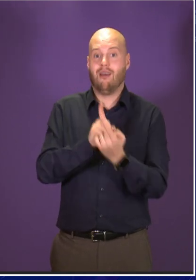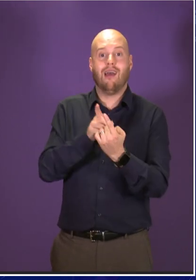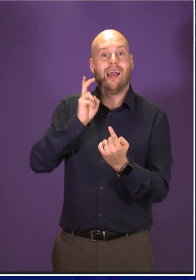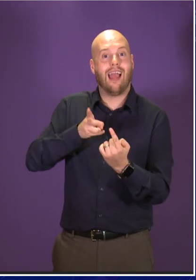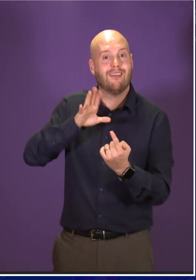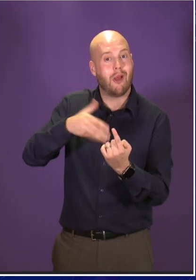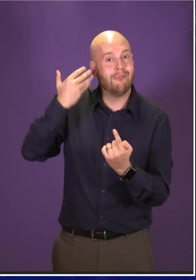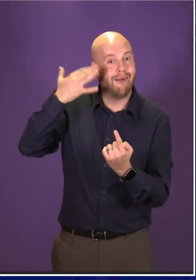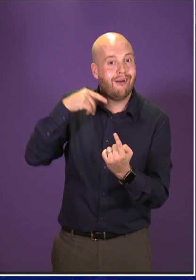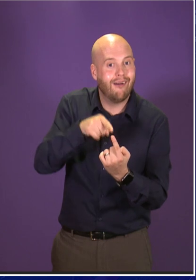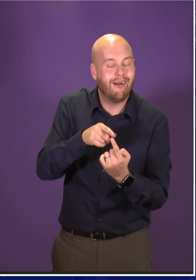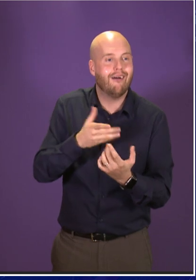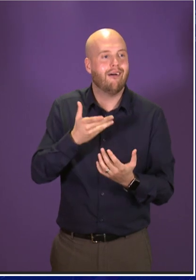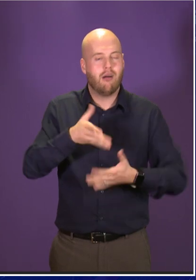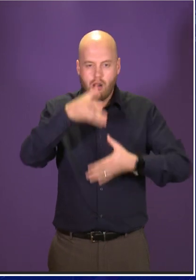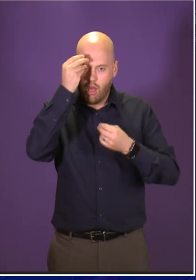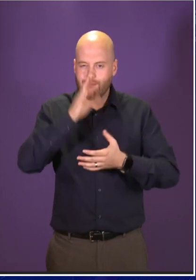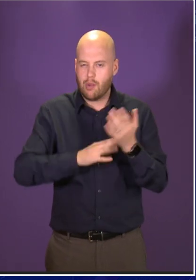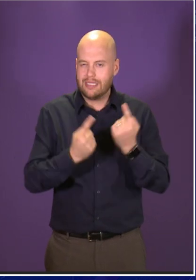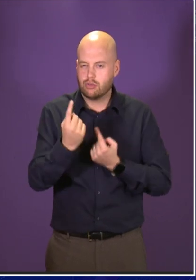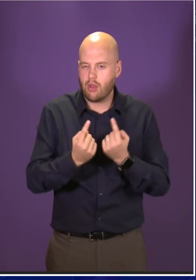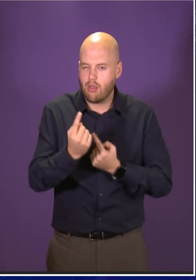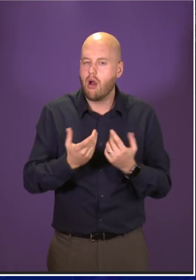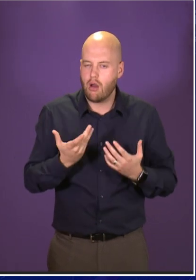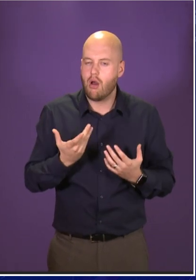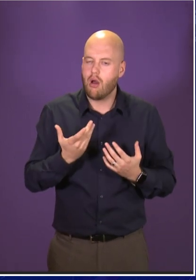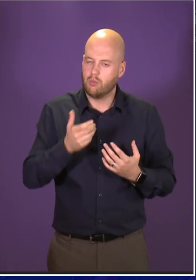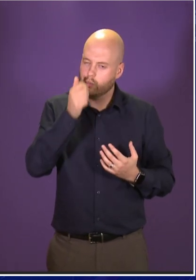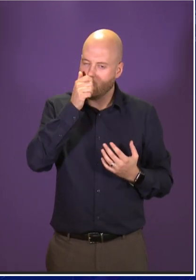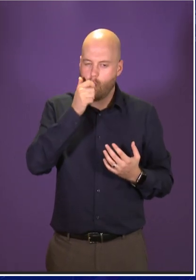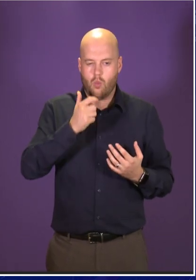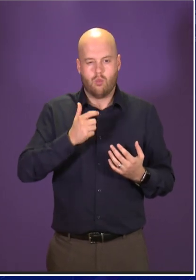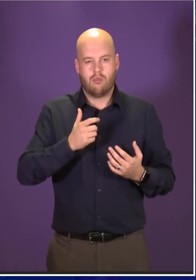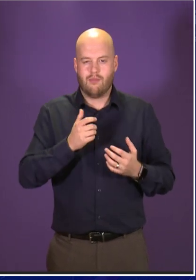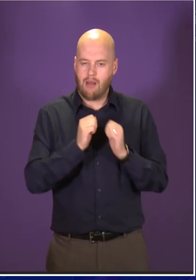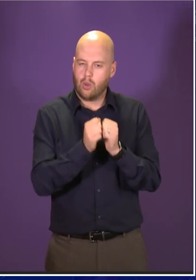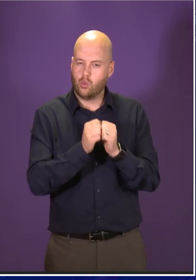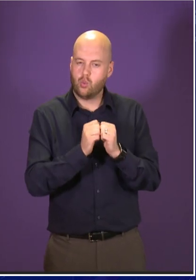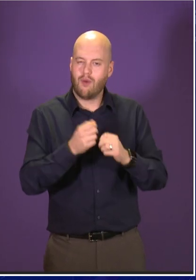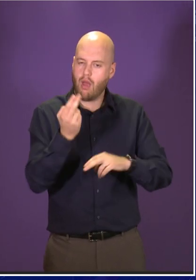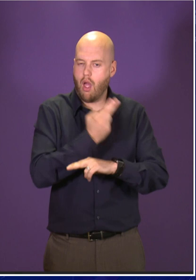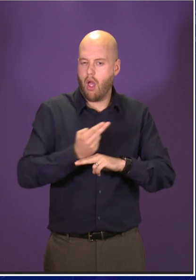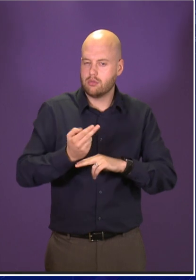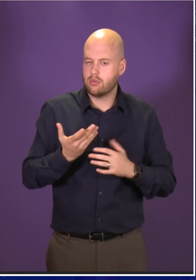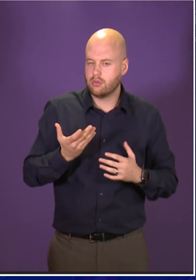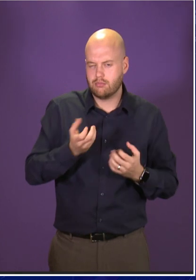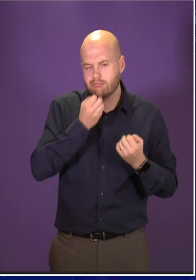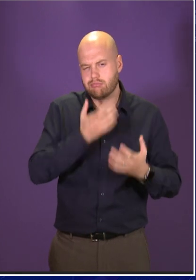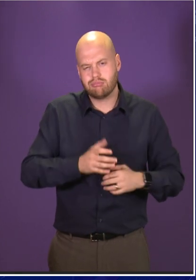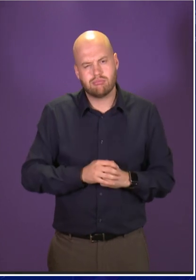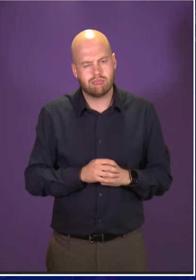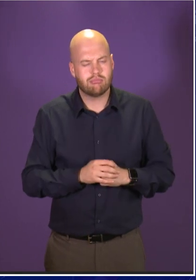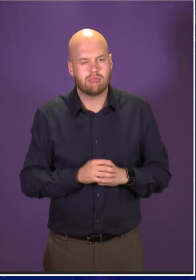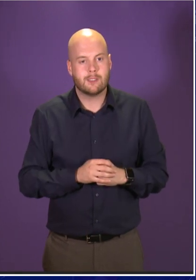and for discussions to take place on the role and the value of the arts. And I'm particularly delighted that this summit has a